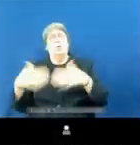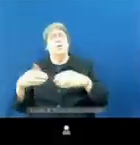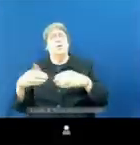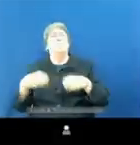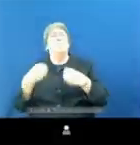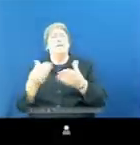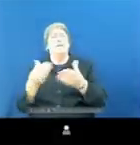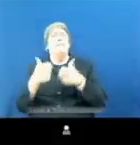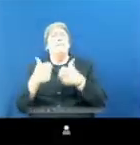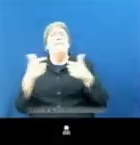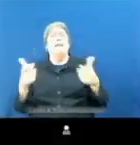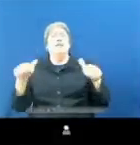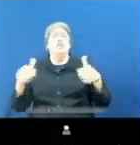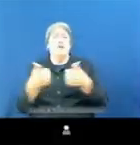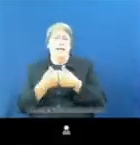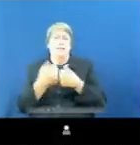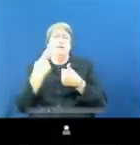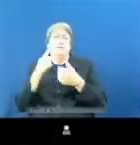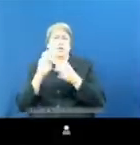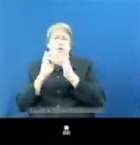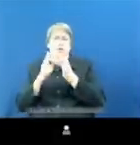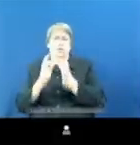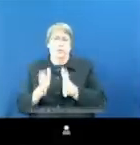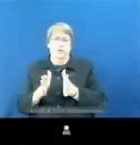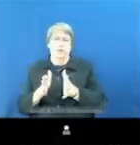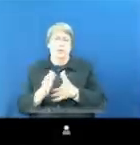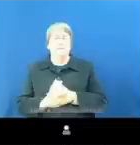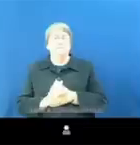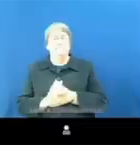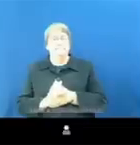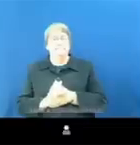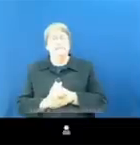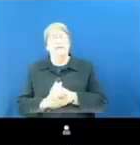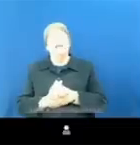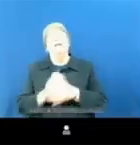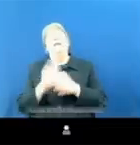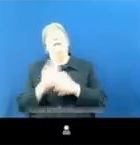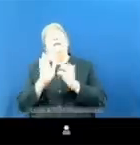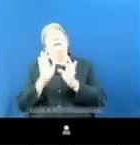So interpreters need to know how to get the knowledge and skills